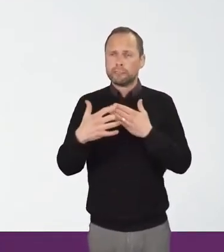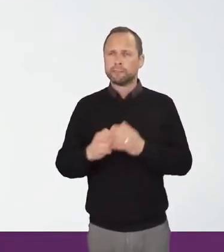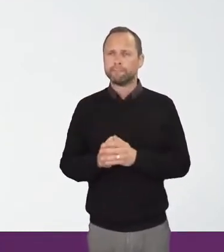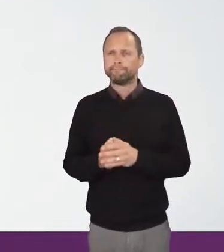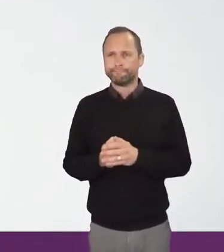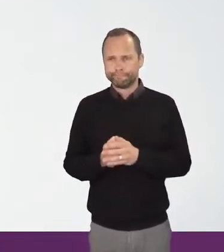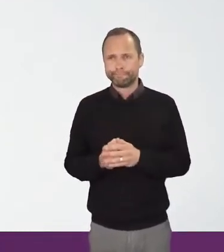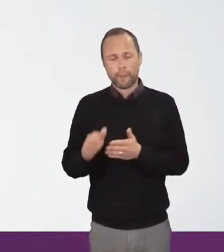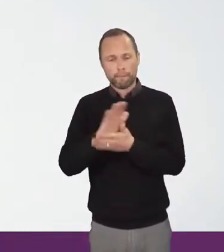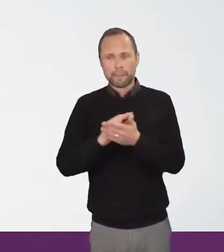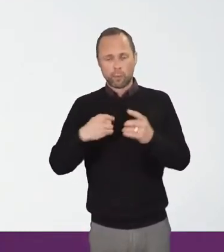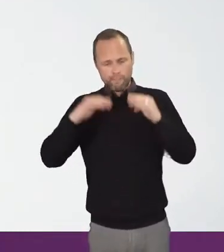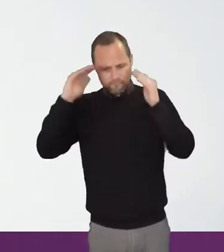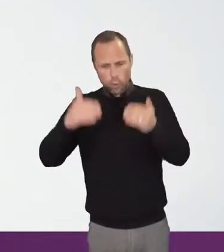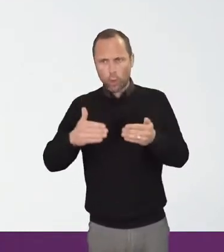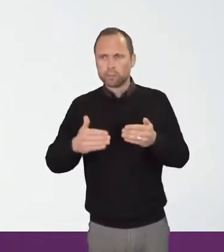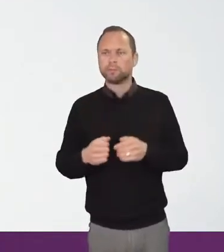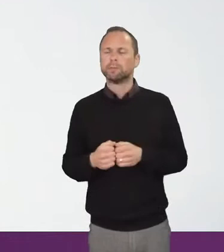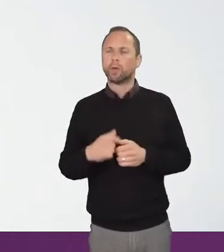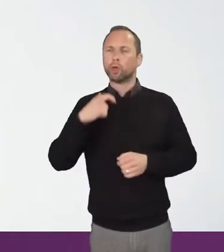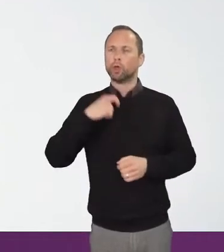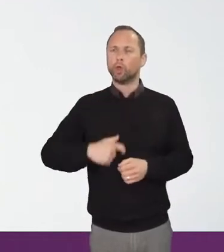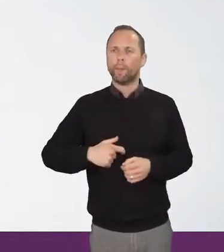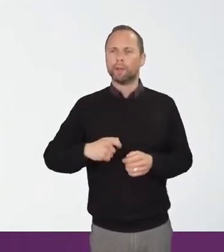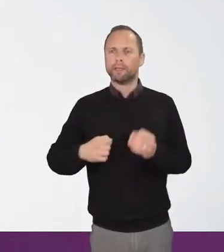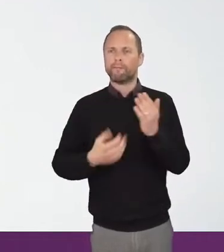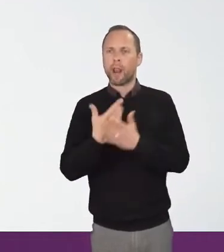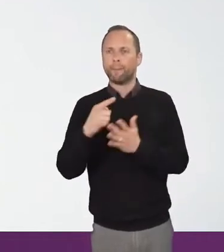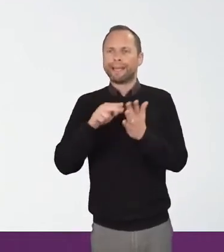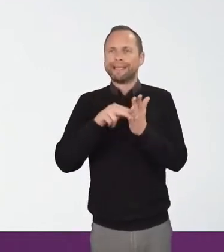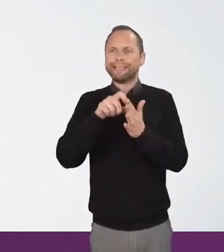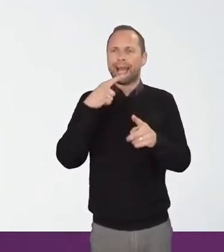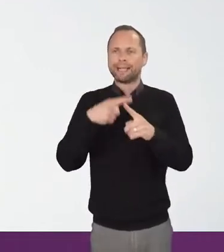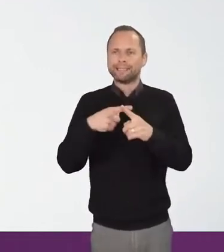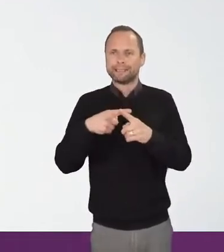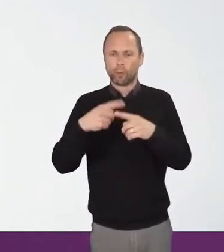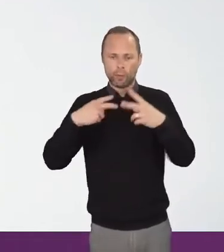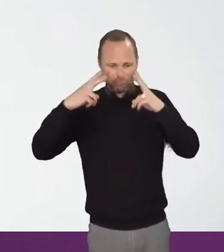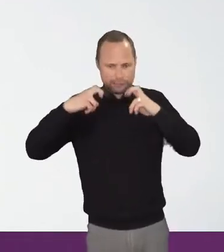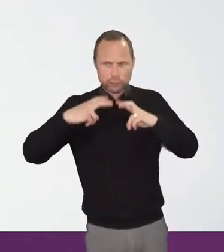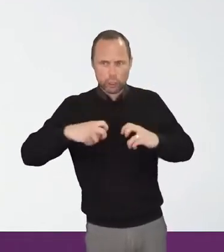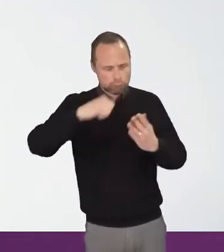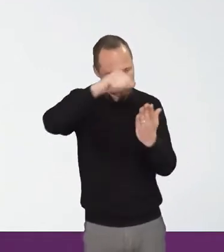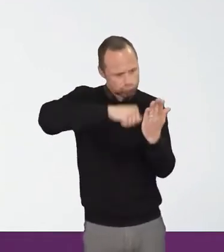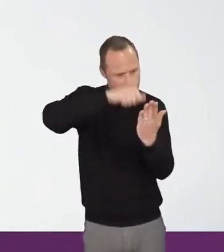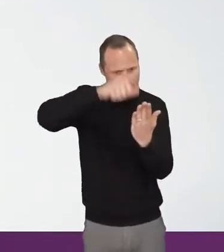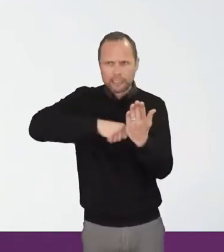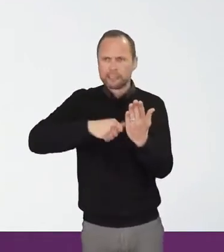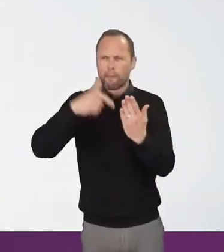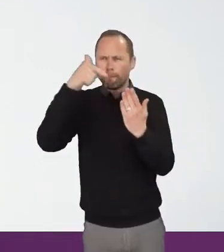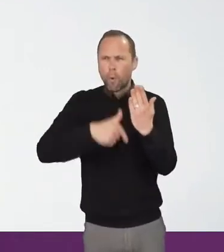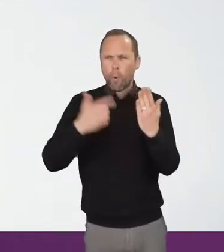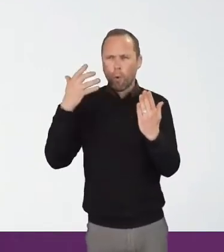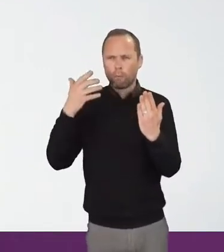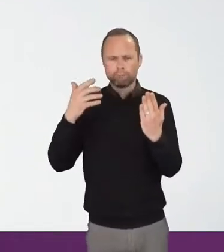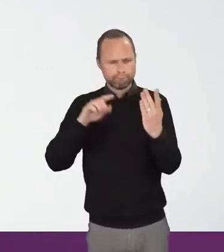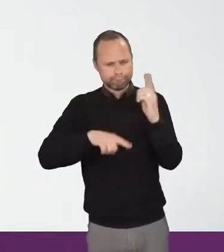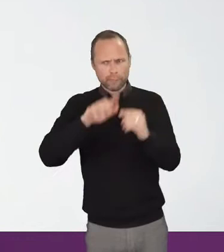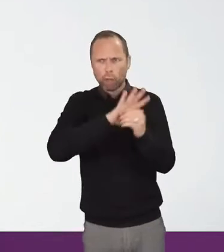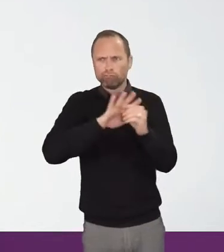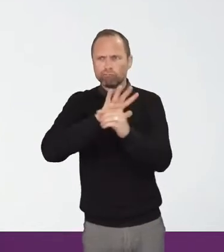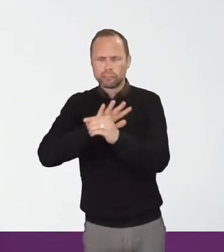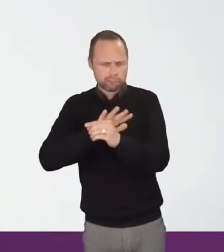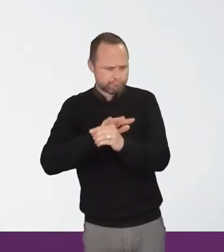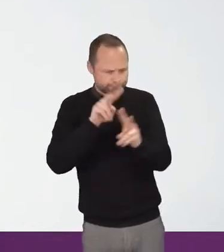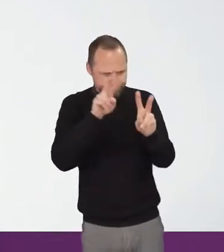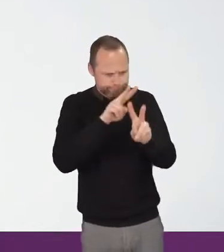bottom quarter of the Human Development Index, spending a third of our resources amongst those most impoverished countries. That's